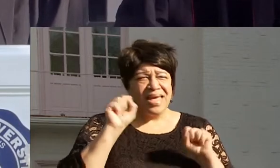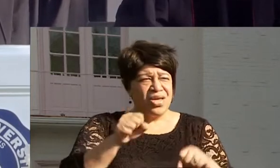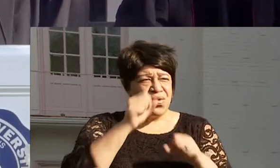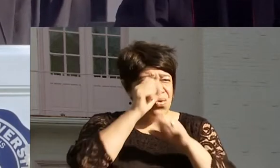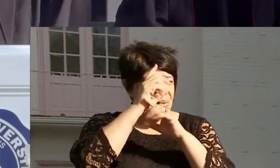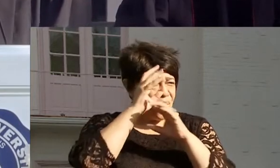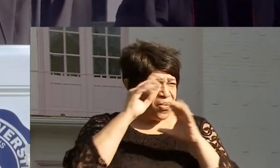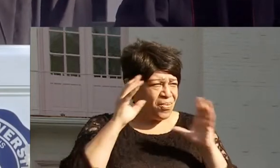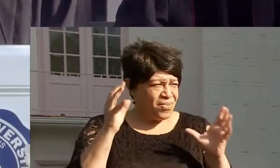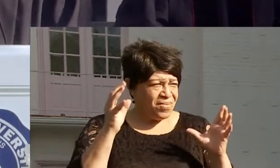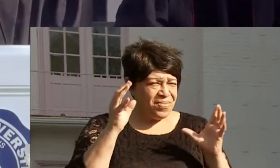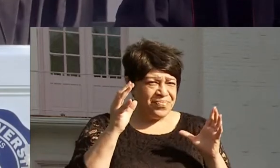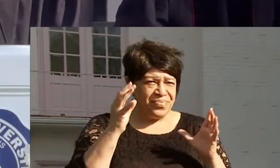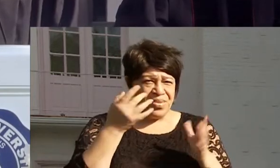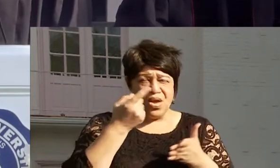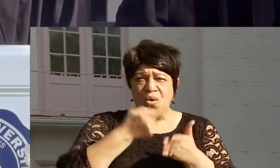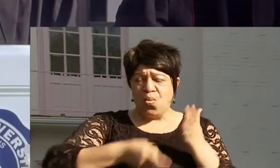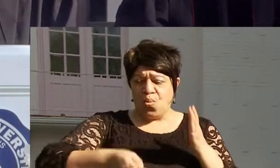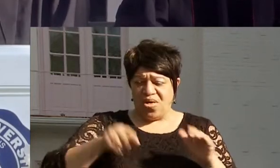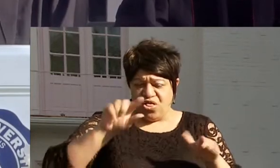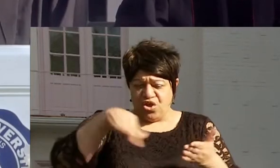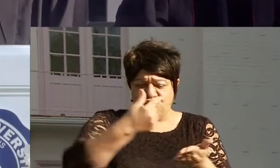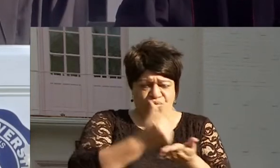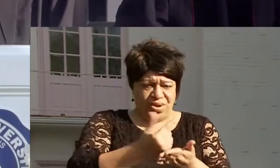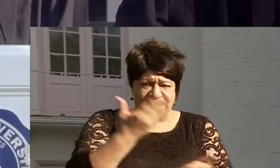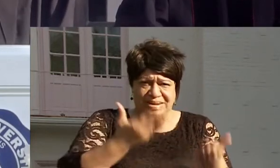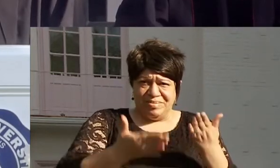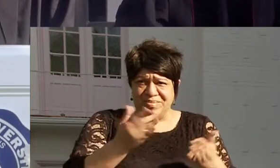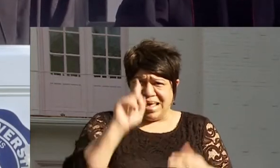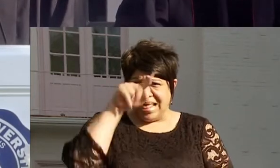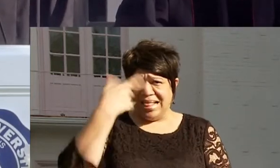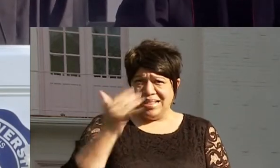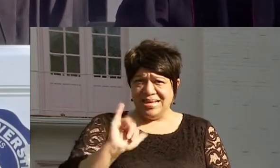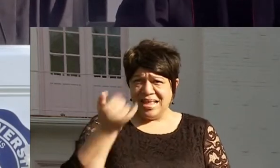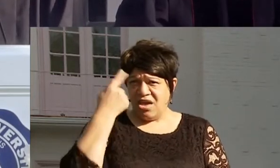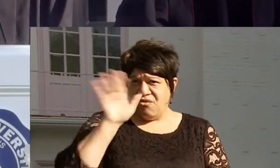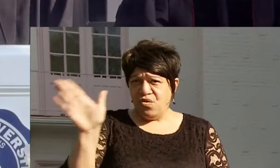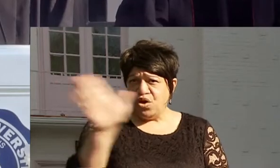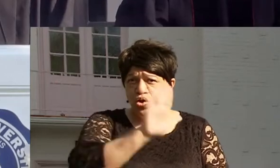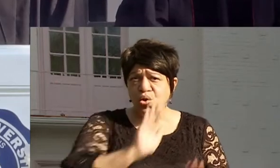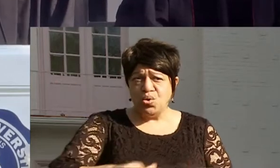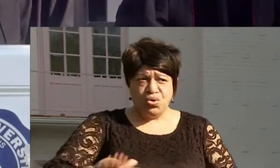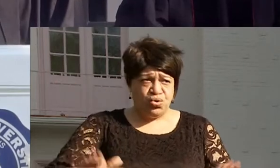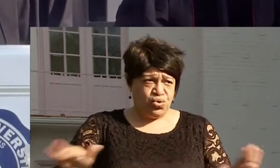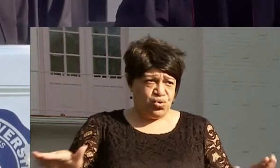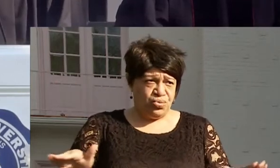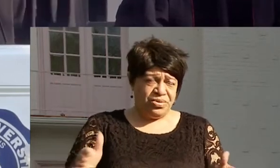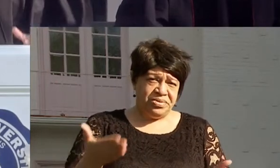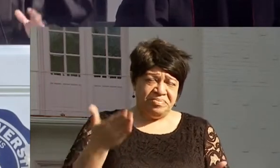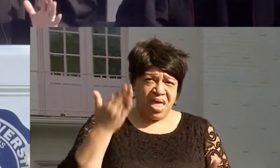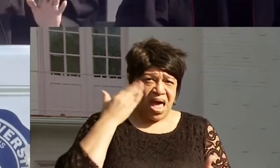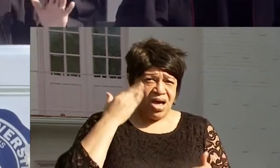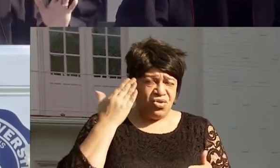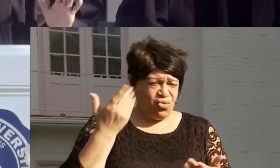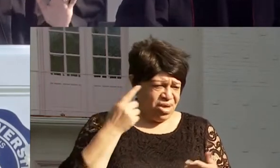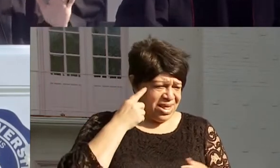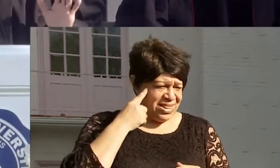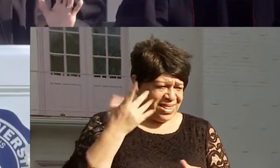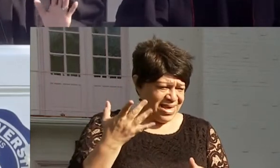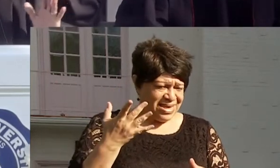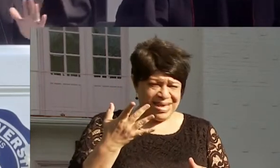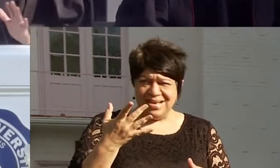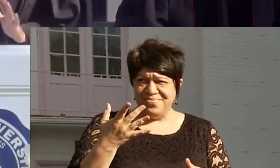imagine what this ceremony may look like for your children? I know you're thinking, Michael, I'm just